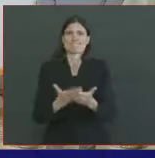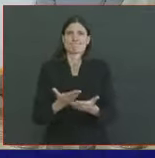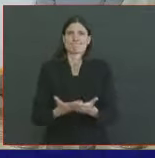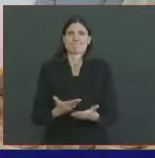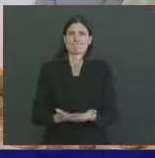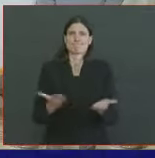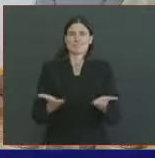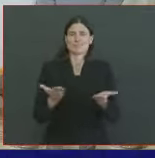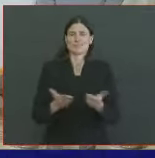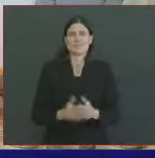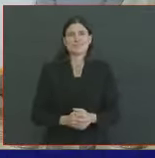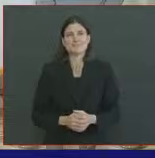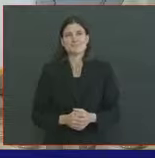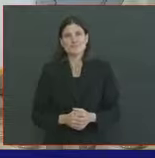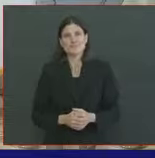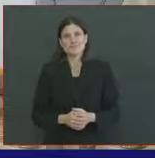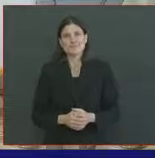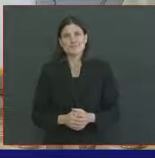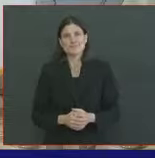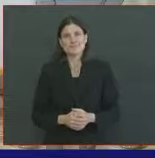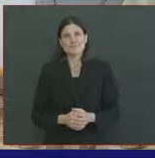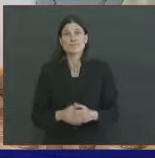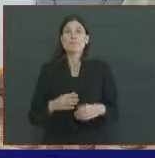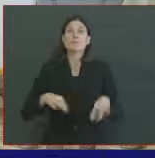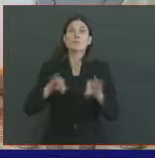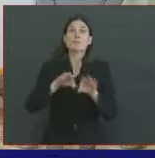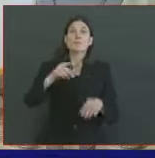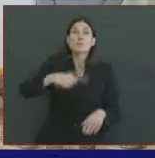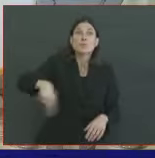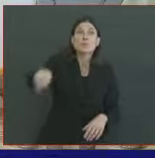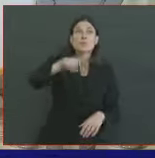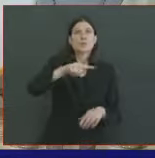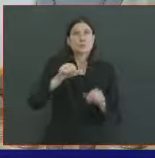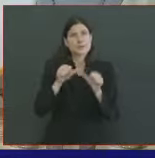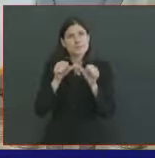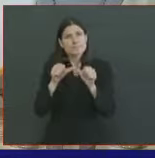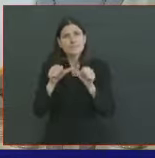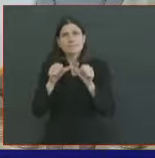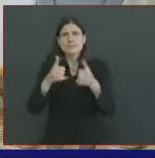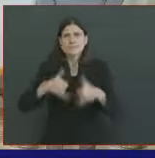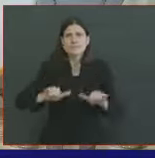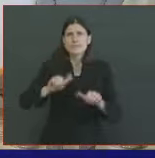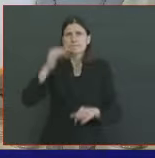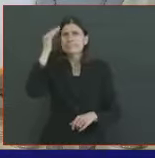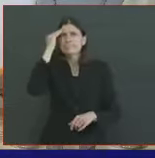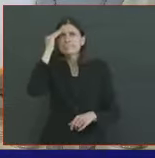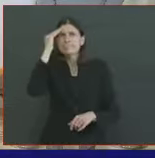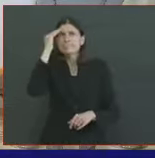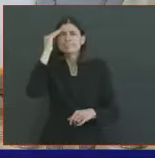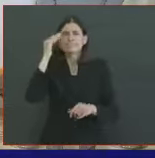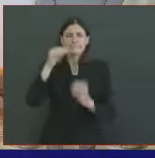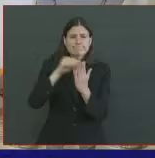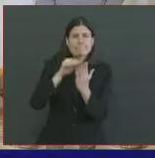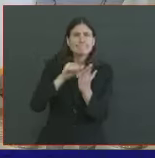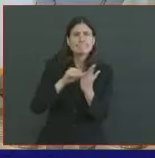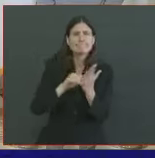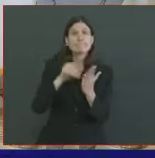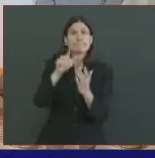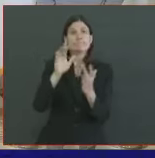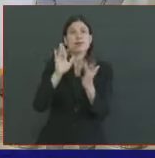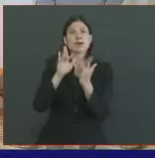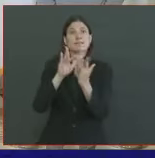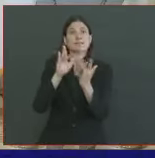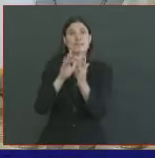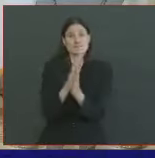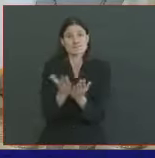vigilance. You're doing a great job. Contact tracing notebook every single day, every day. Write in your contact